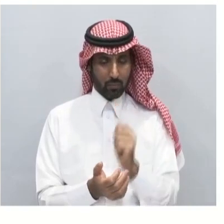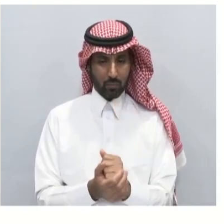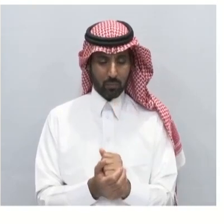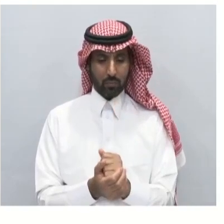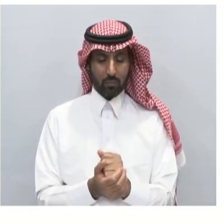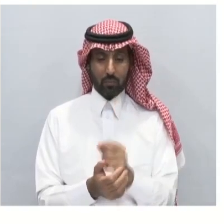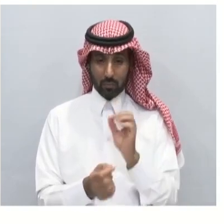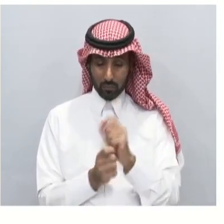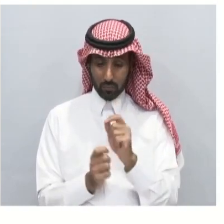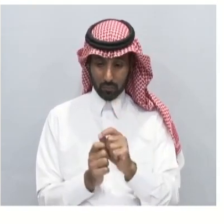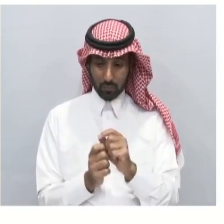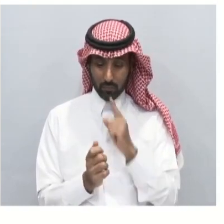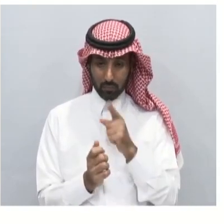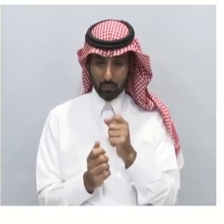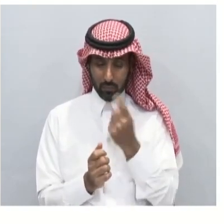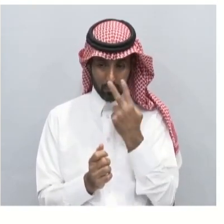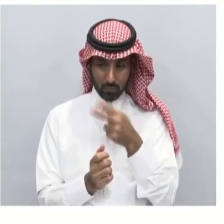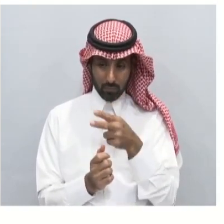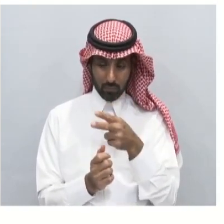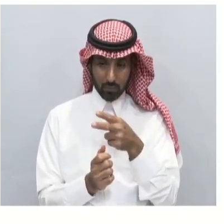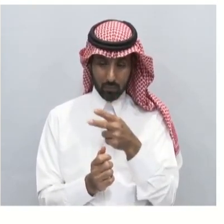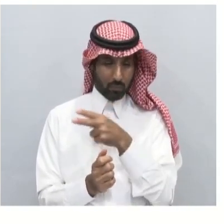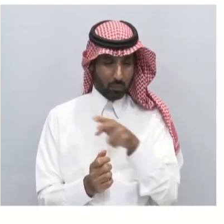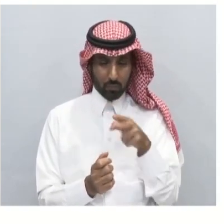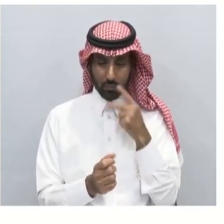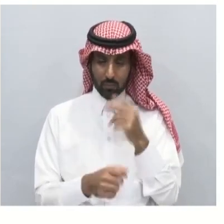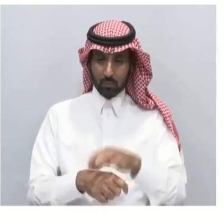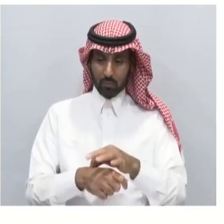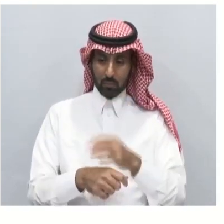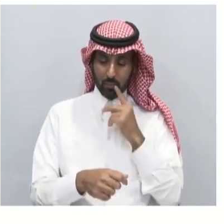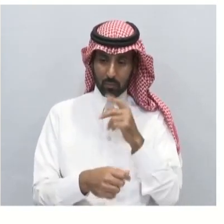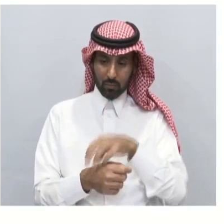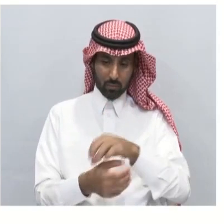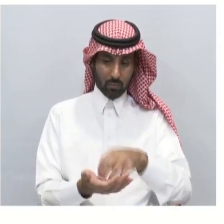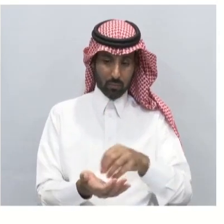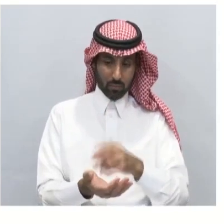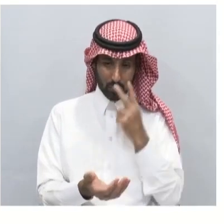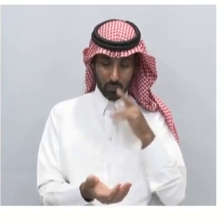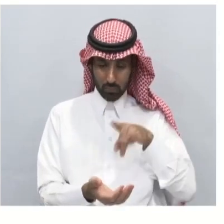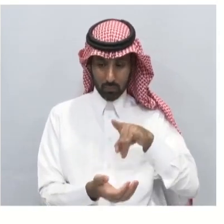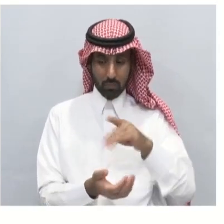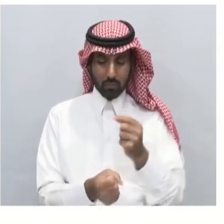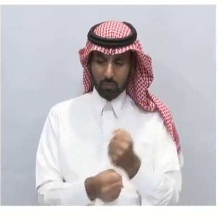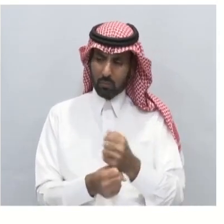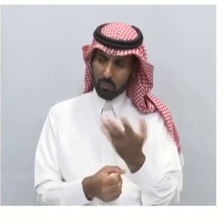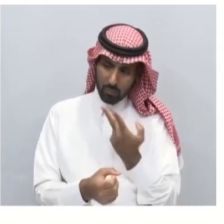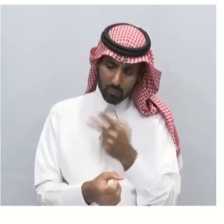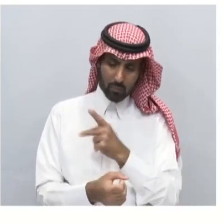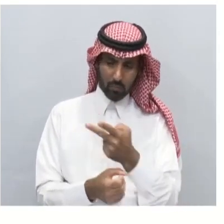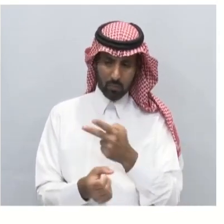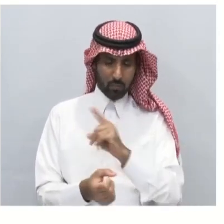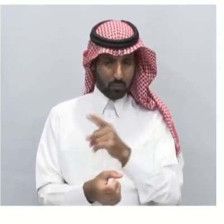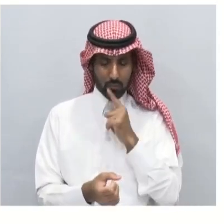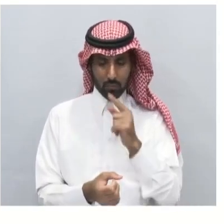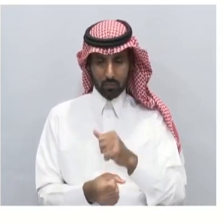it's advisable to look at what people from the country are doing and not